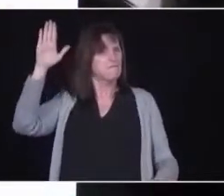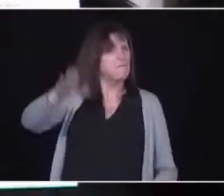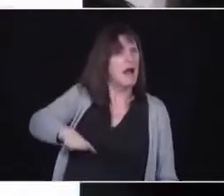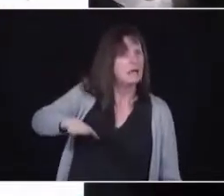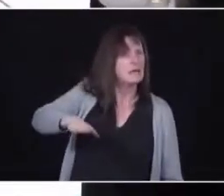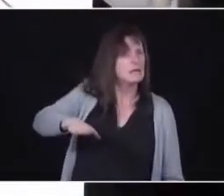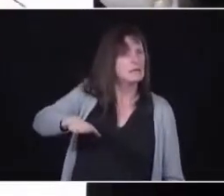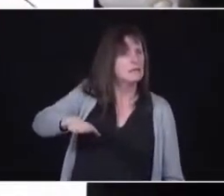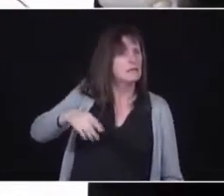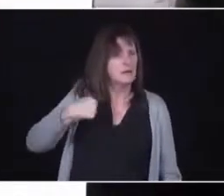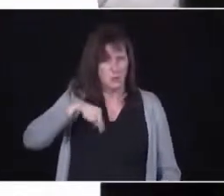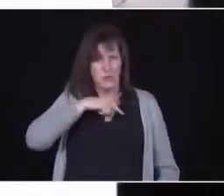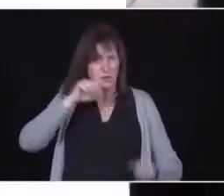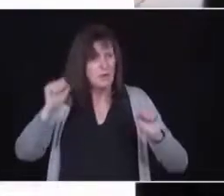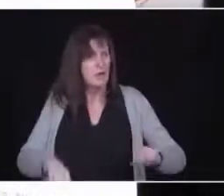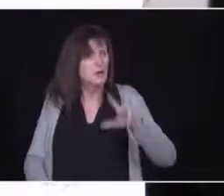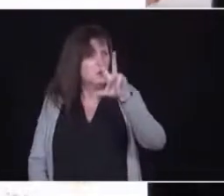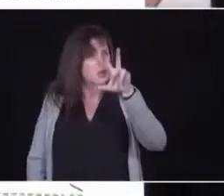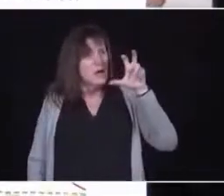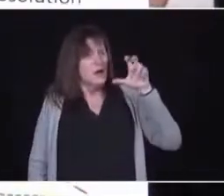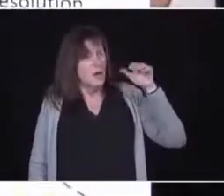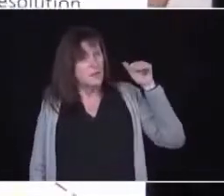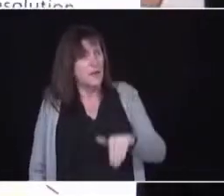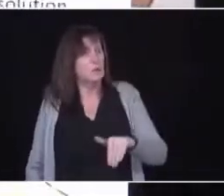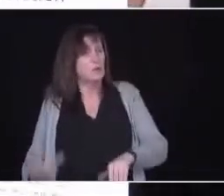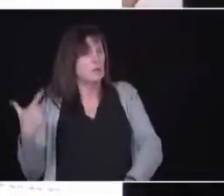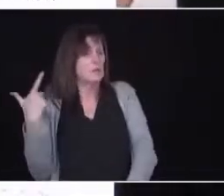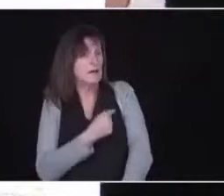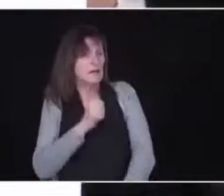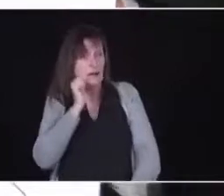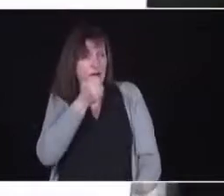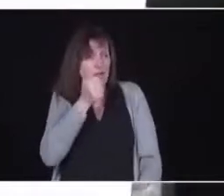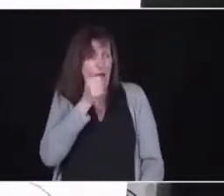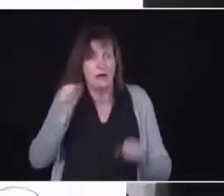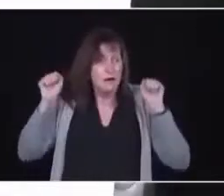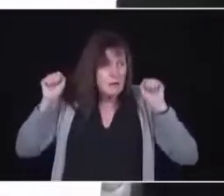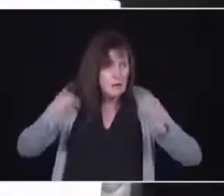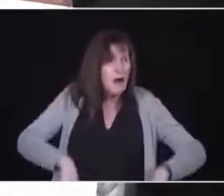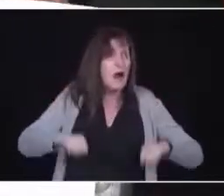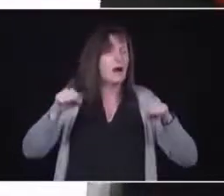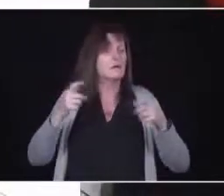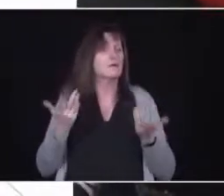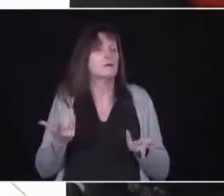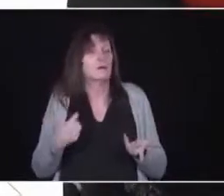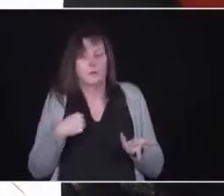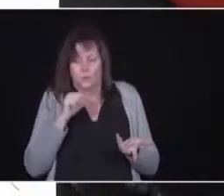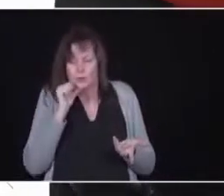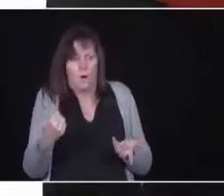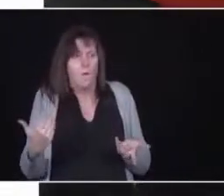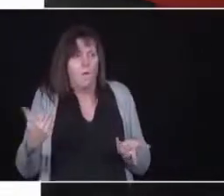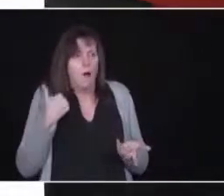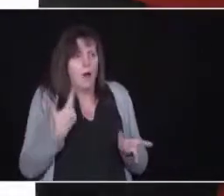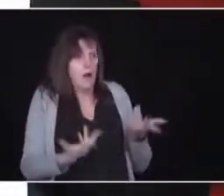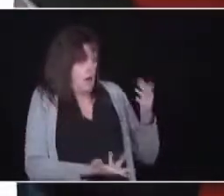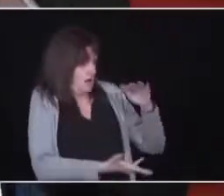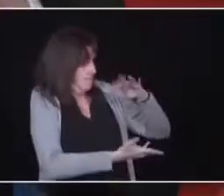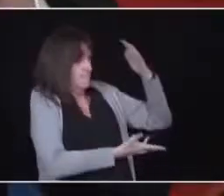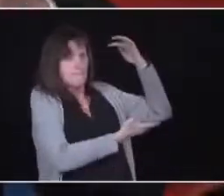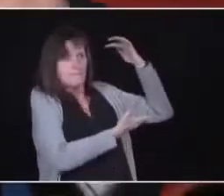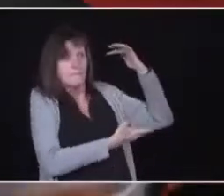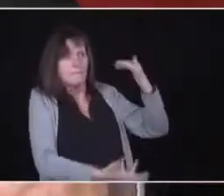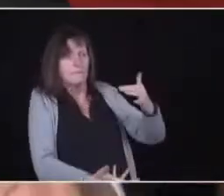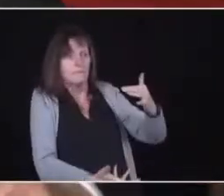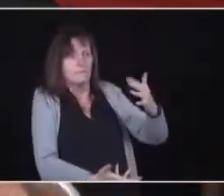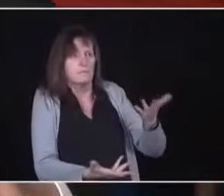300,000 tests. We just don't have the supply. And we all know there's one way of getting out of this, to follow